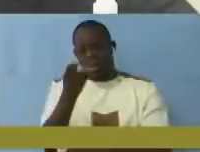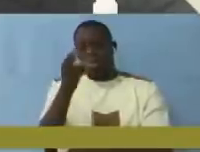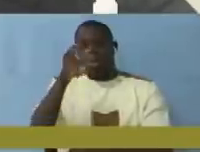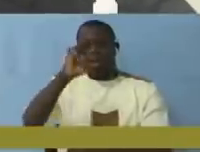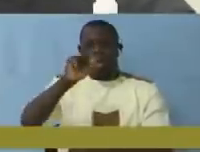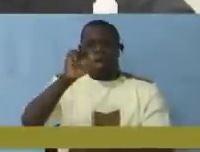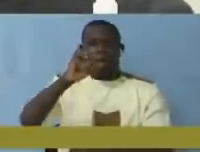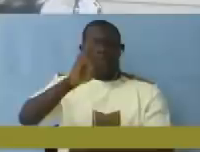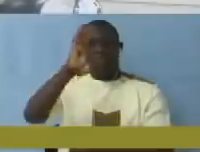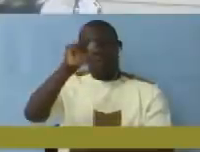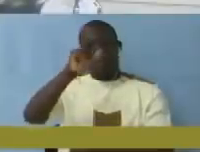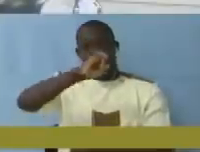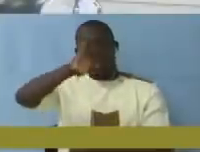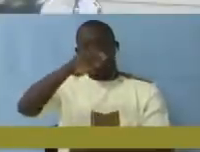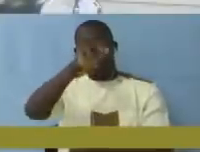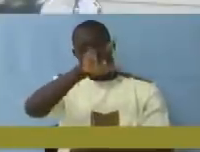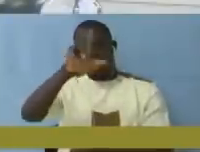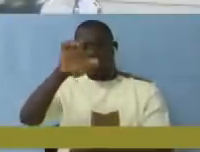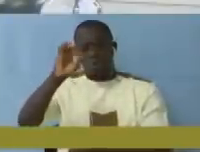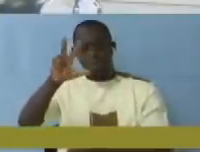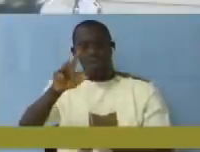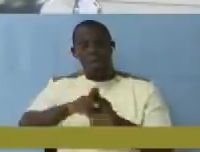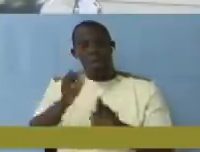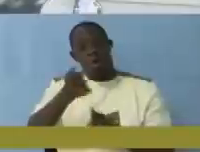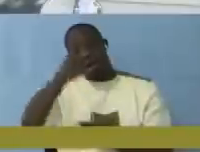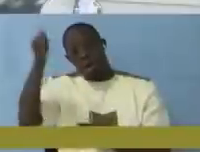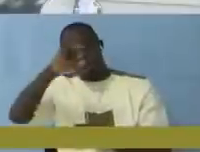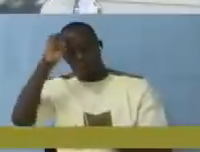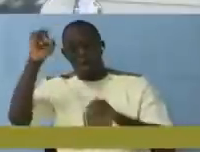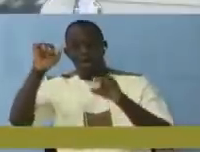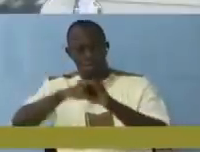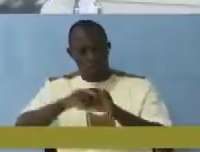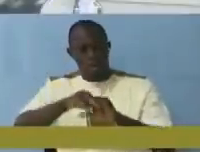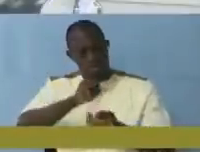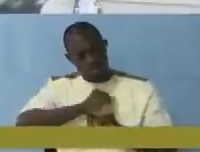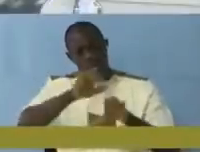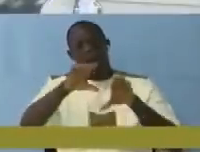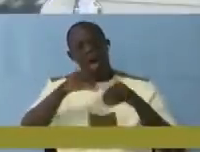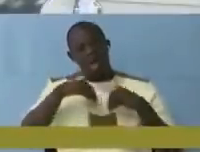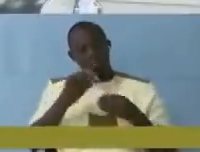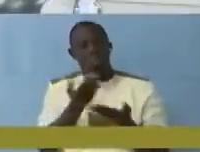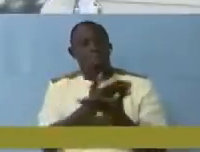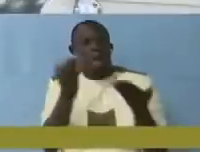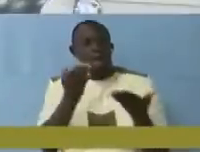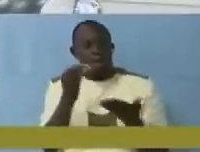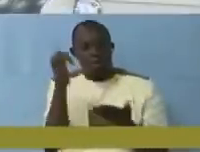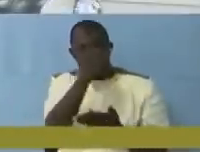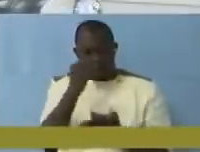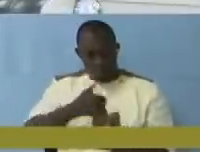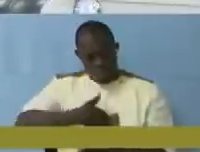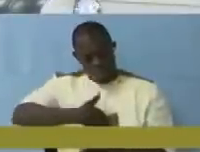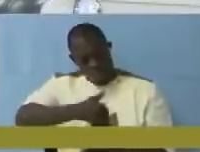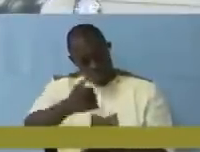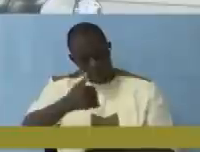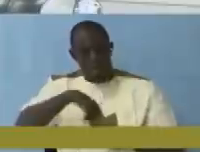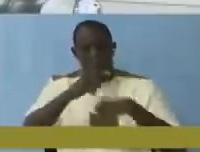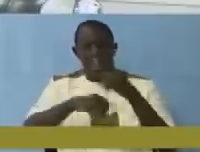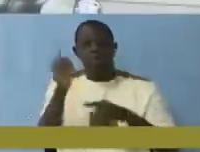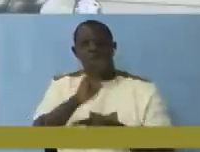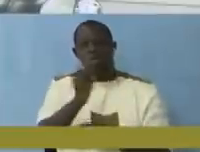But your colleagues have accepted it because they are honest about what you people were doing.